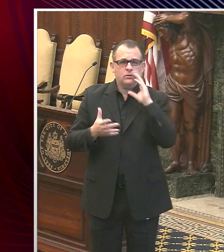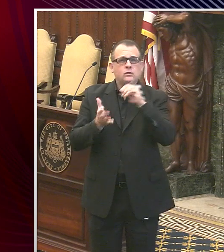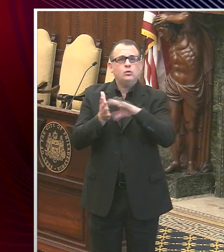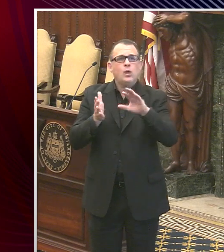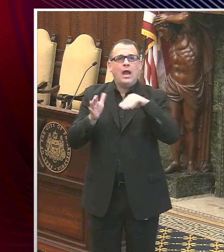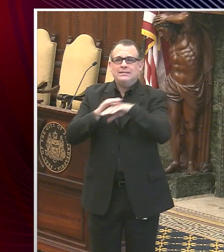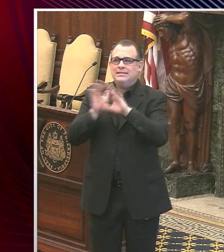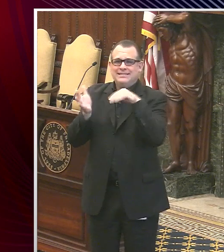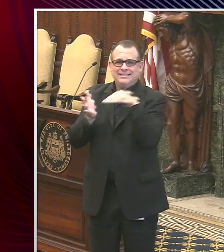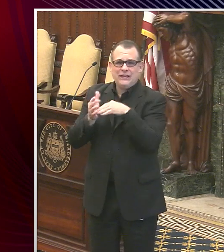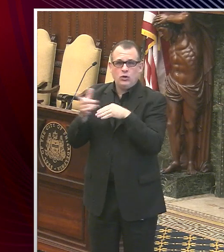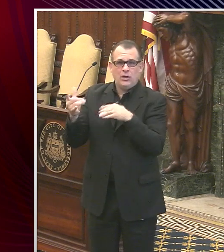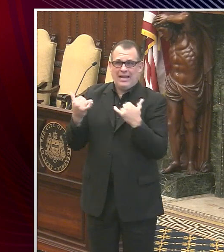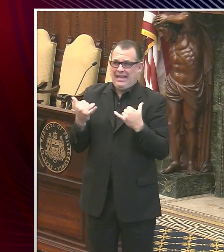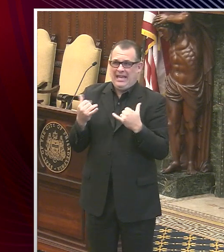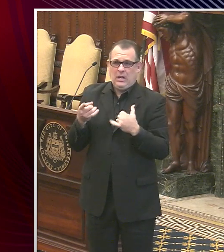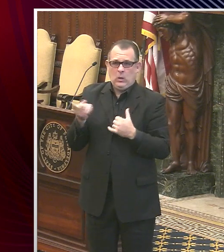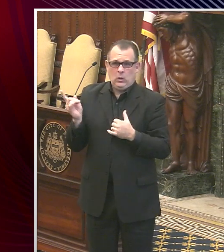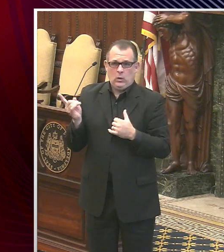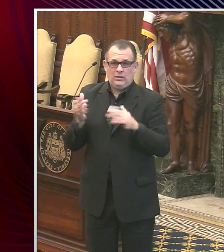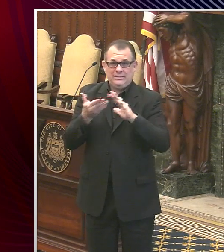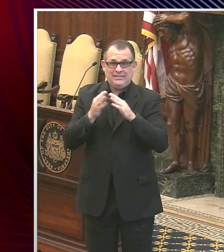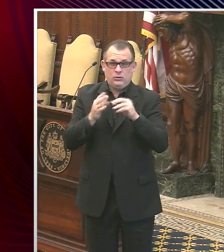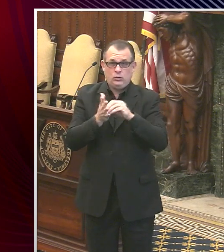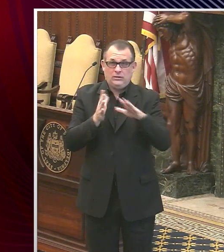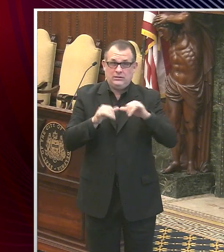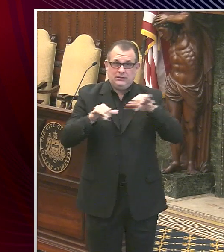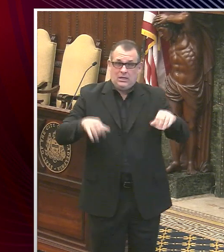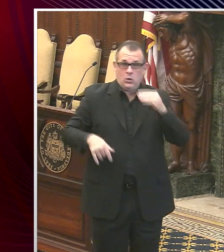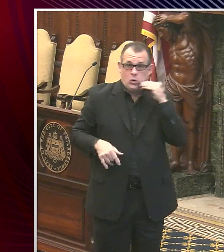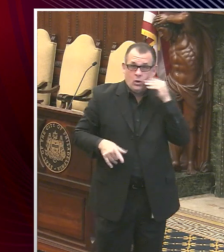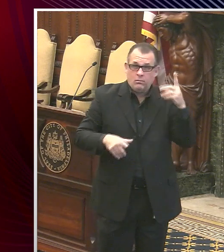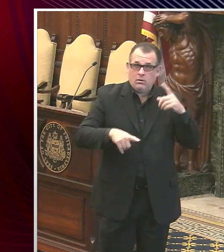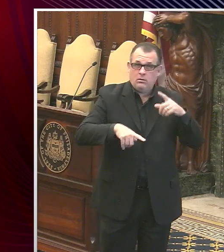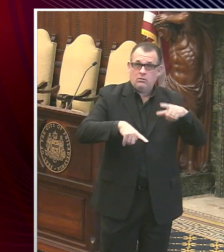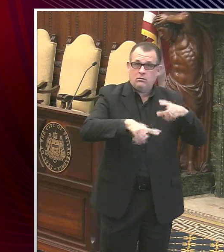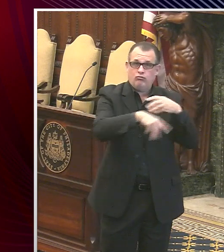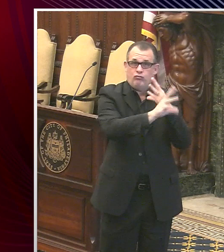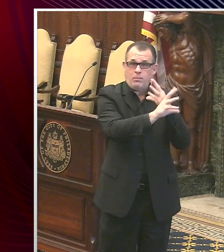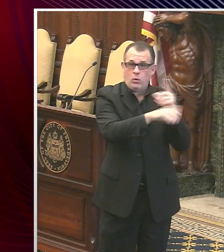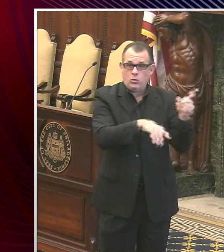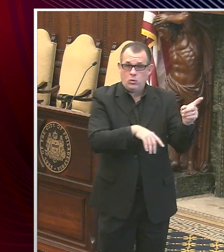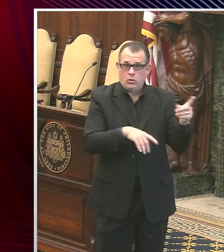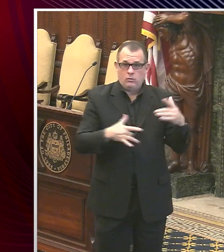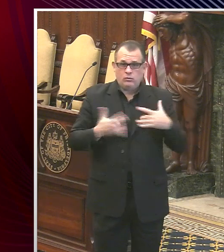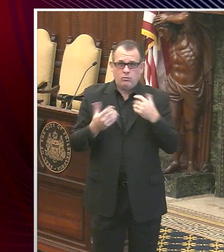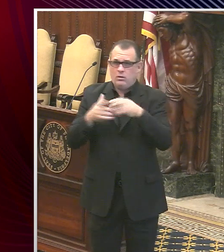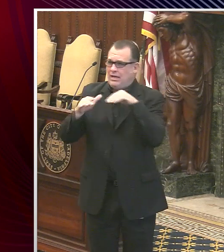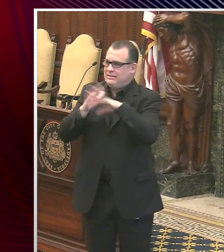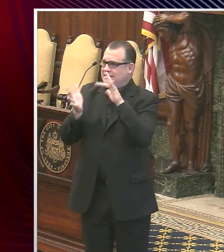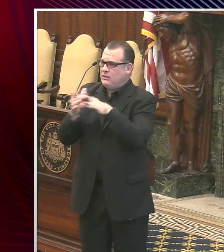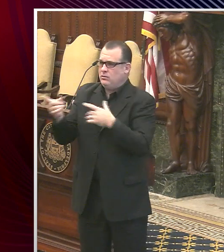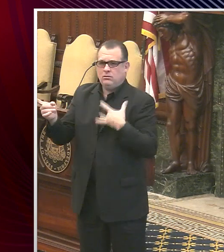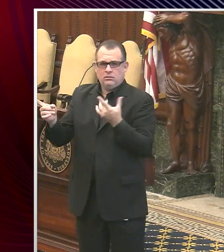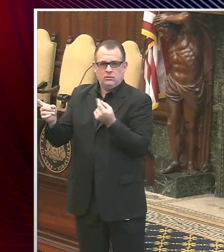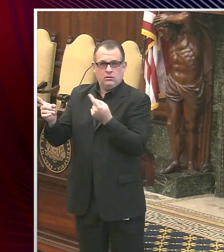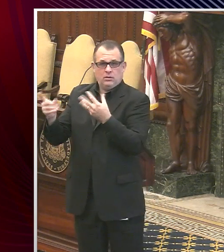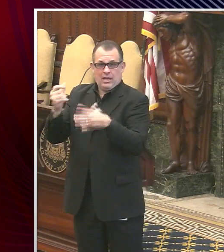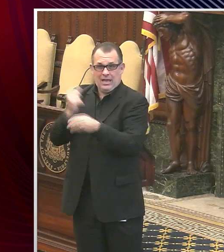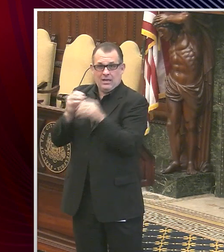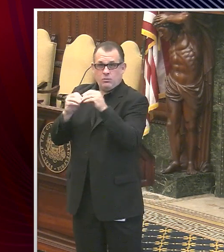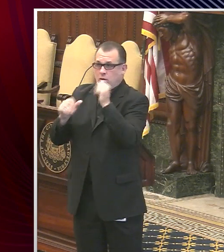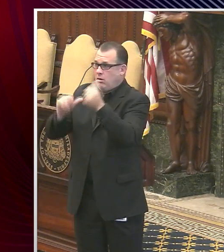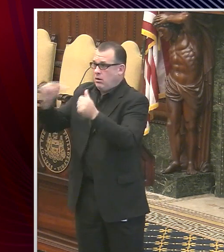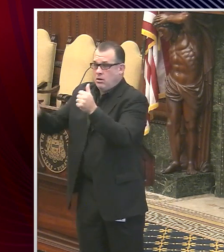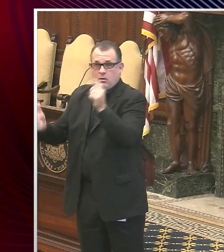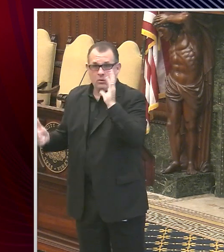that the city's students are continuing with remote learning because of the growing COVID rates? Do you plan on adding locations, expanding